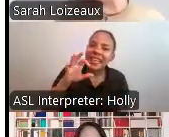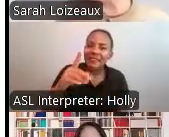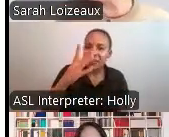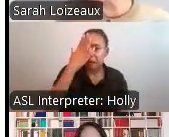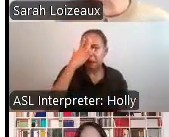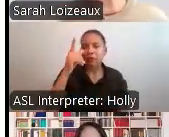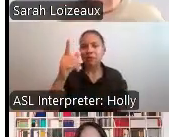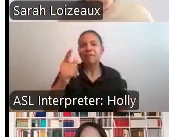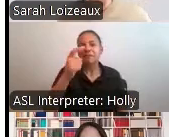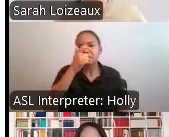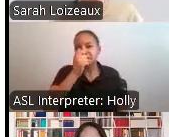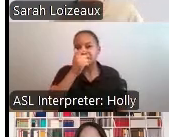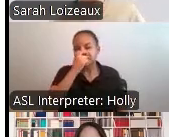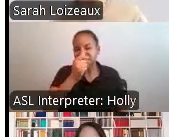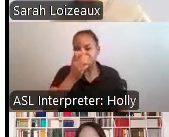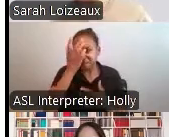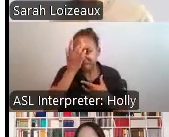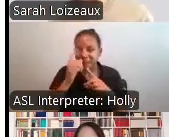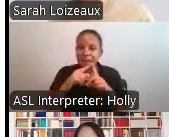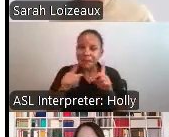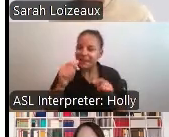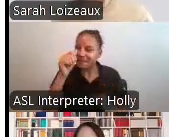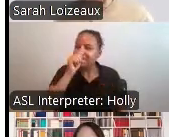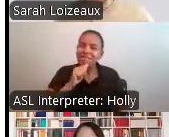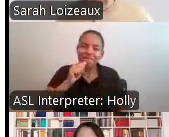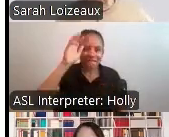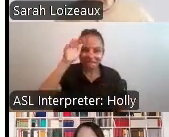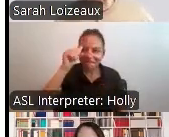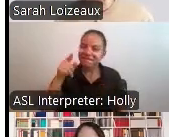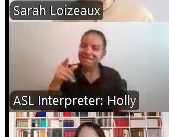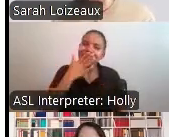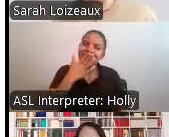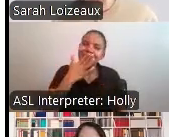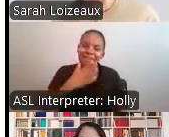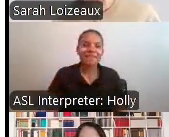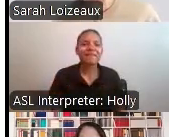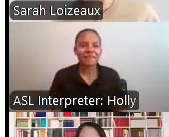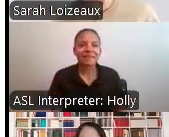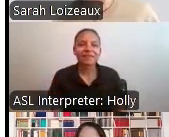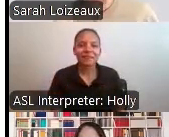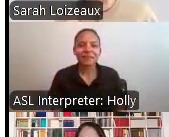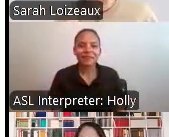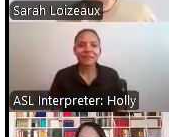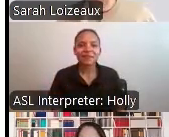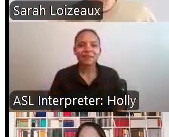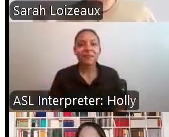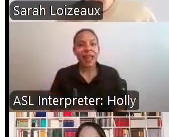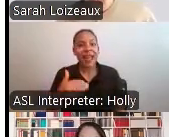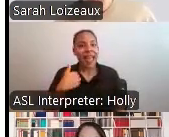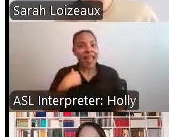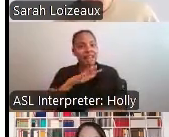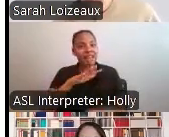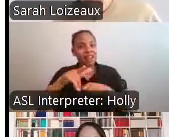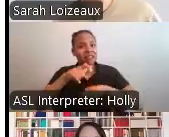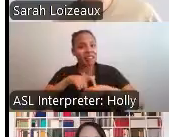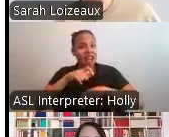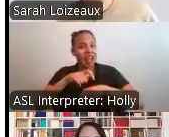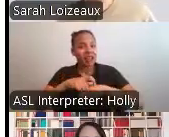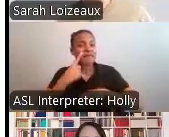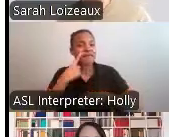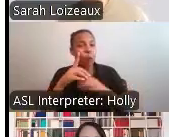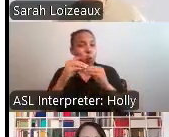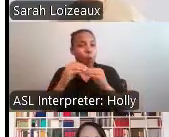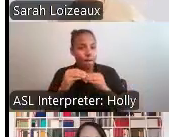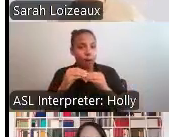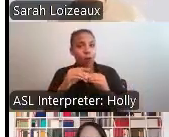appreciate you sticking with it. All right. Well, we probably have time for one more question, and then we're going to have to